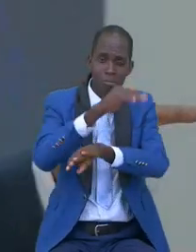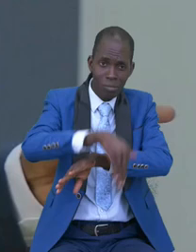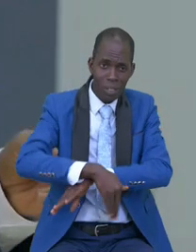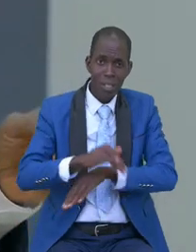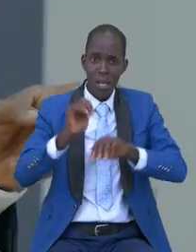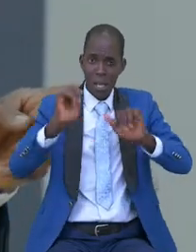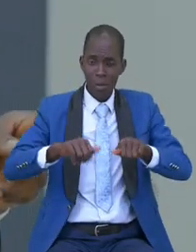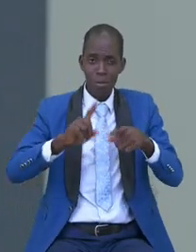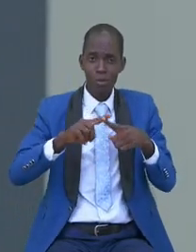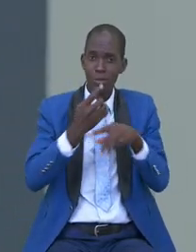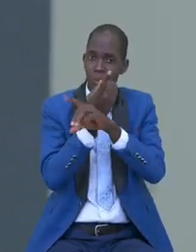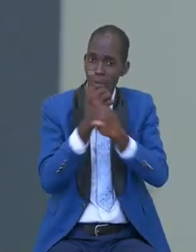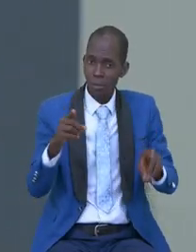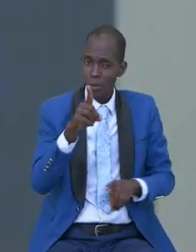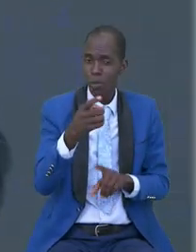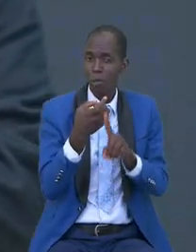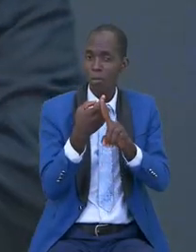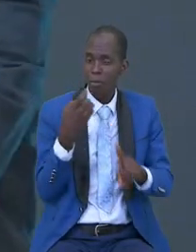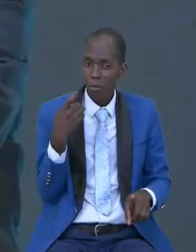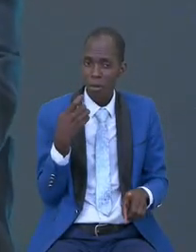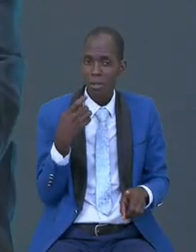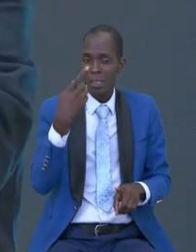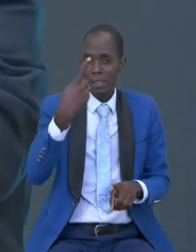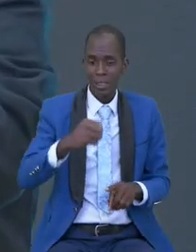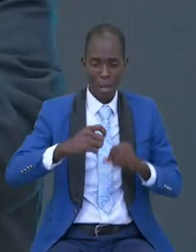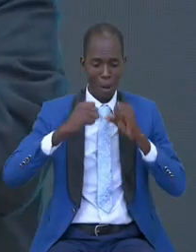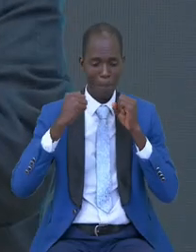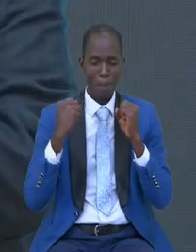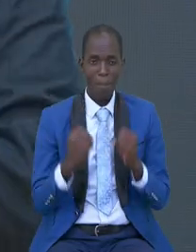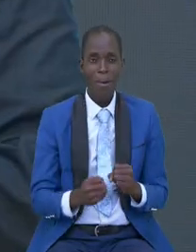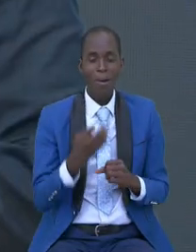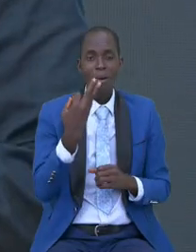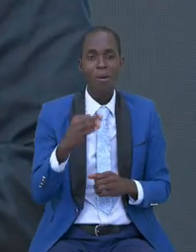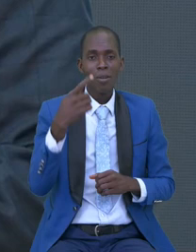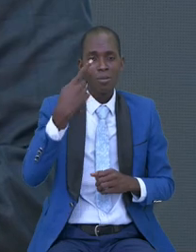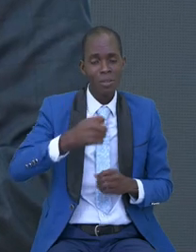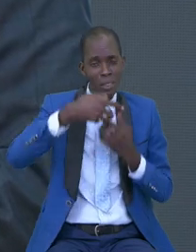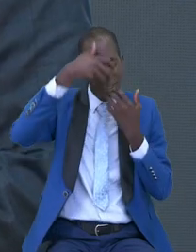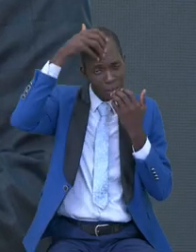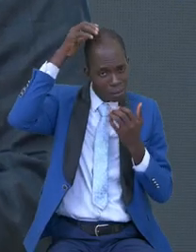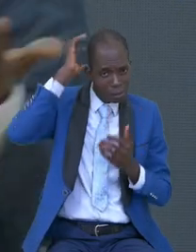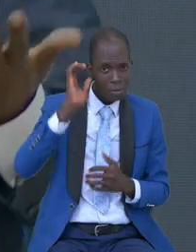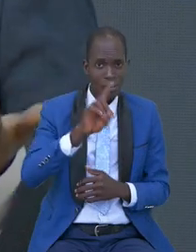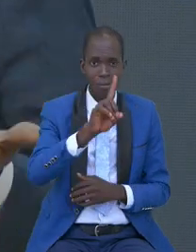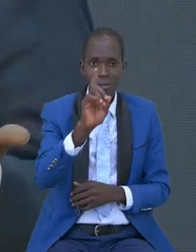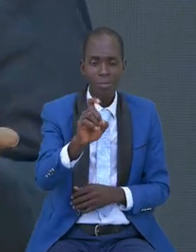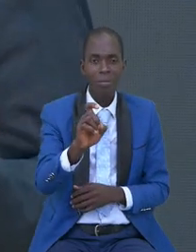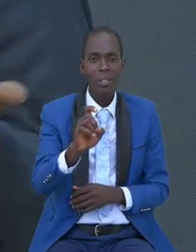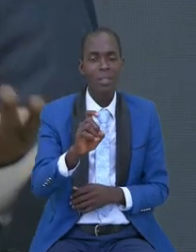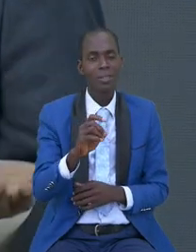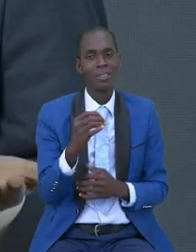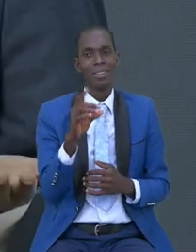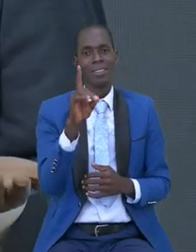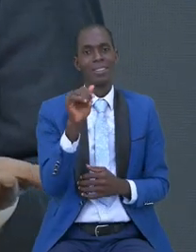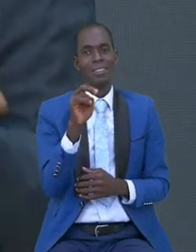to deliver you from the power of the lions? Oh, he said,